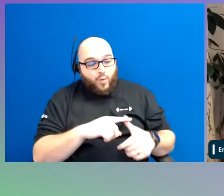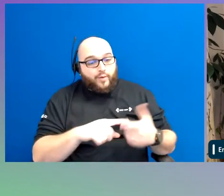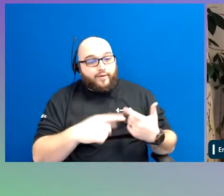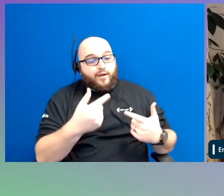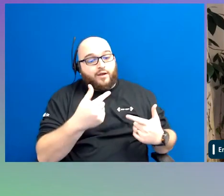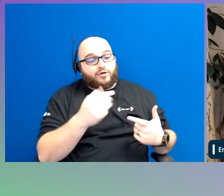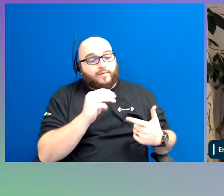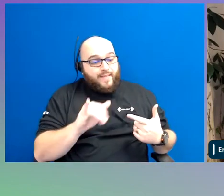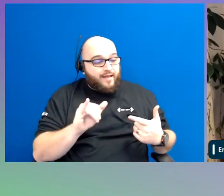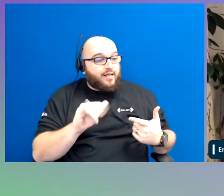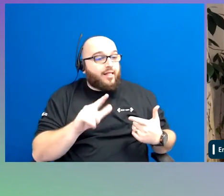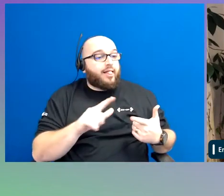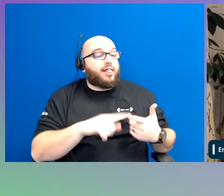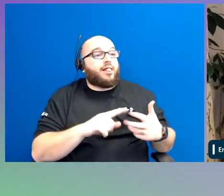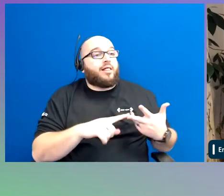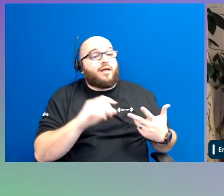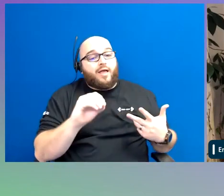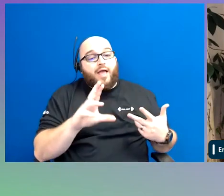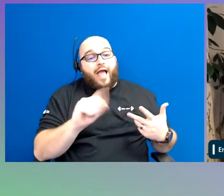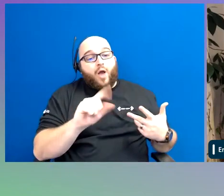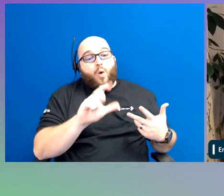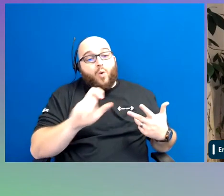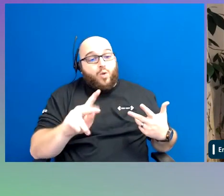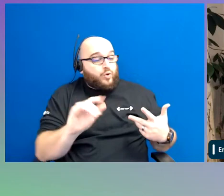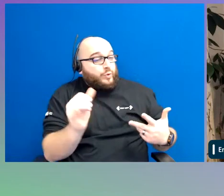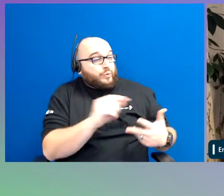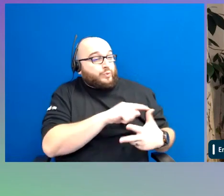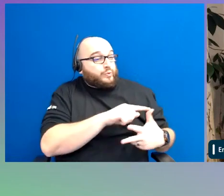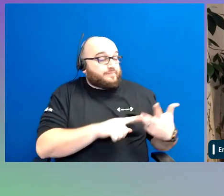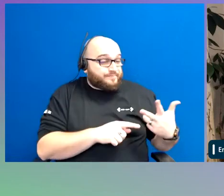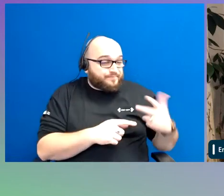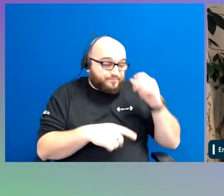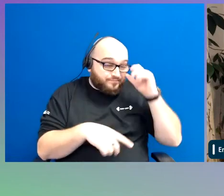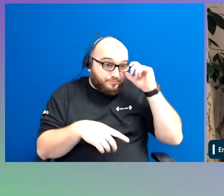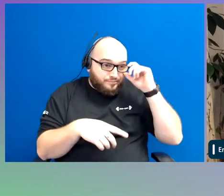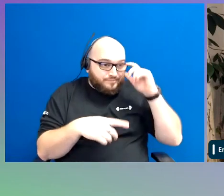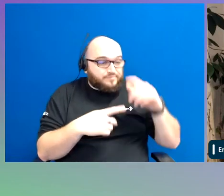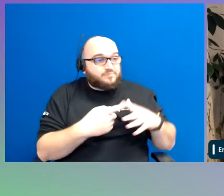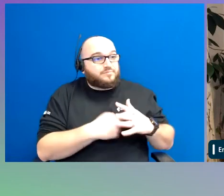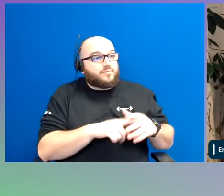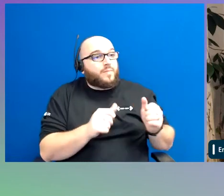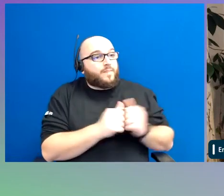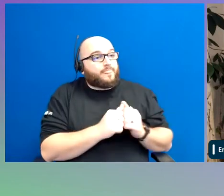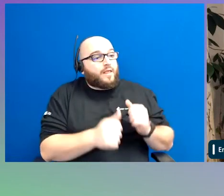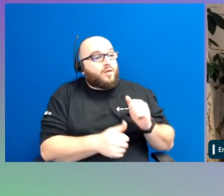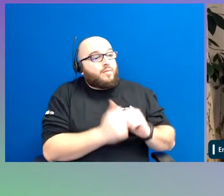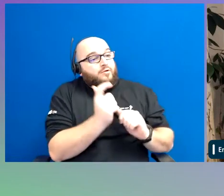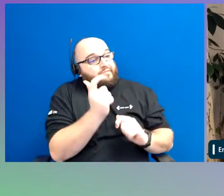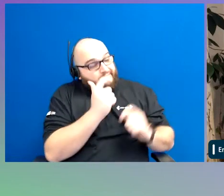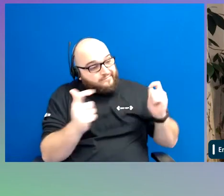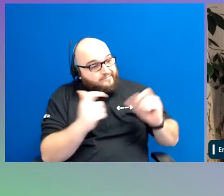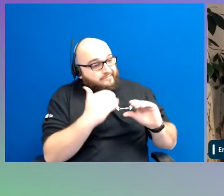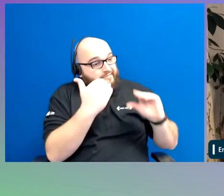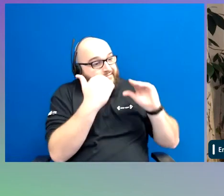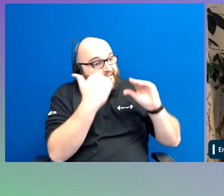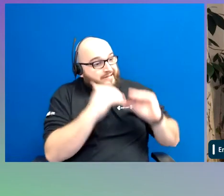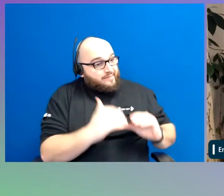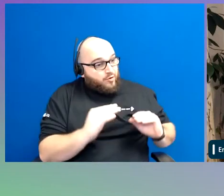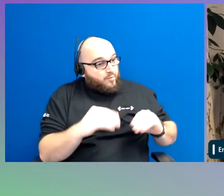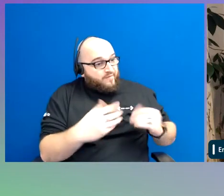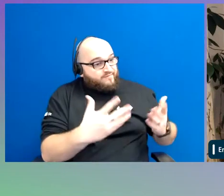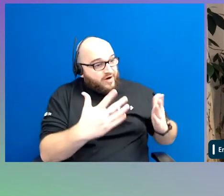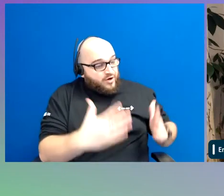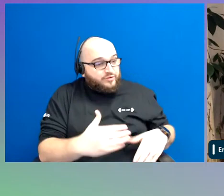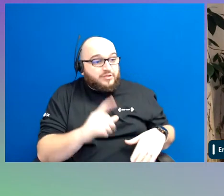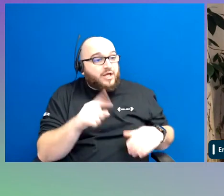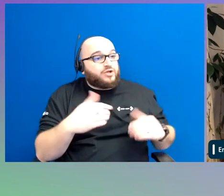have an Outlook account, that is also good. So start with the biggest providers and just have a